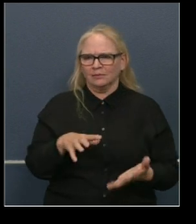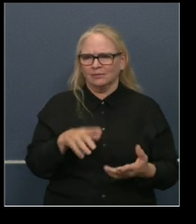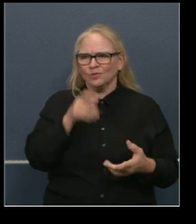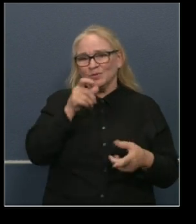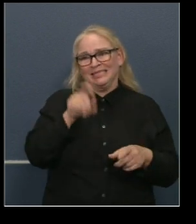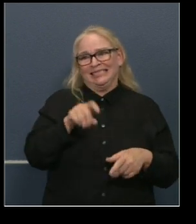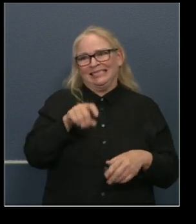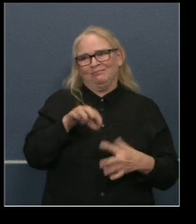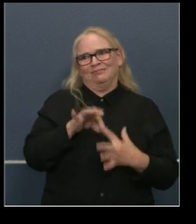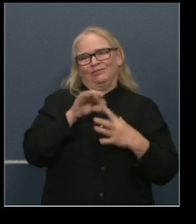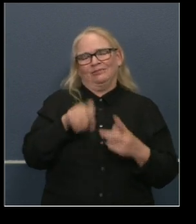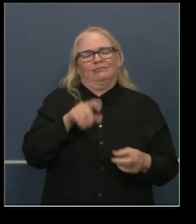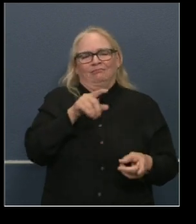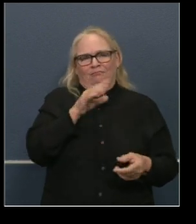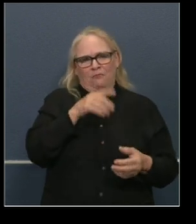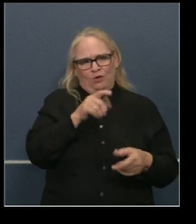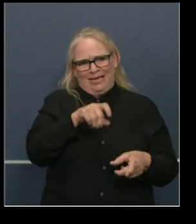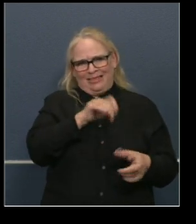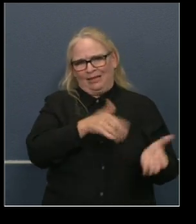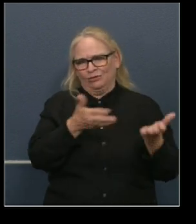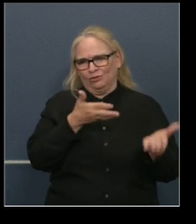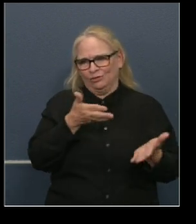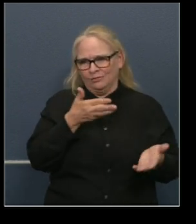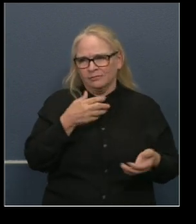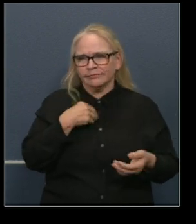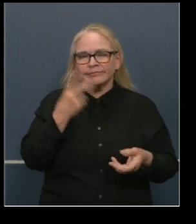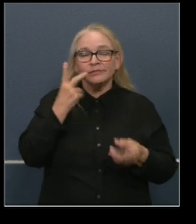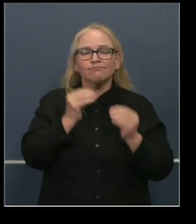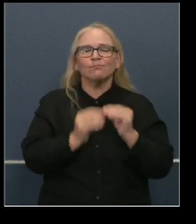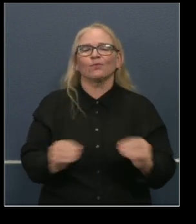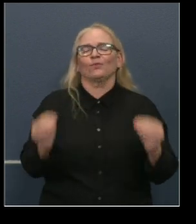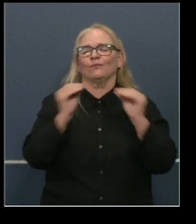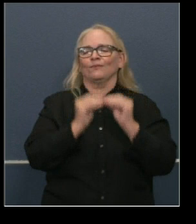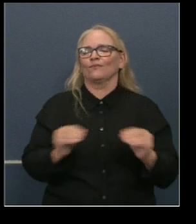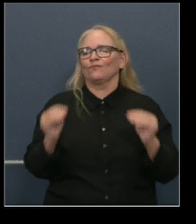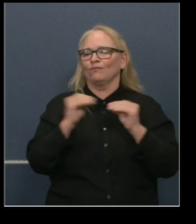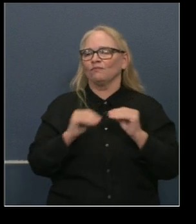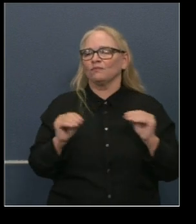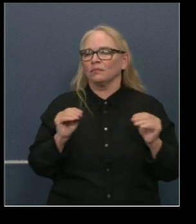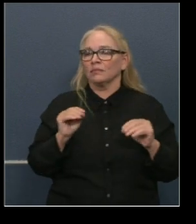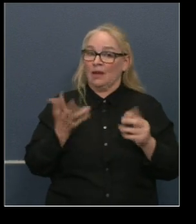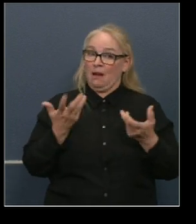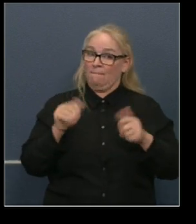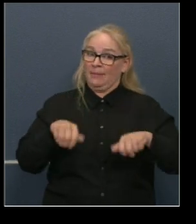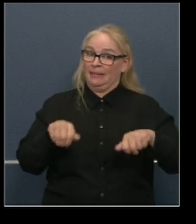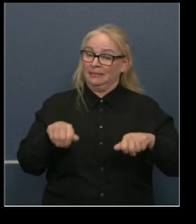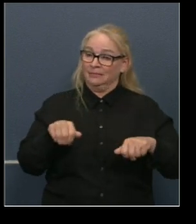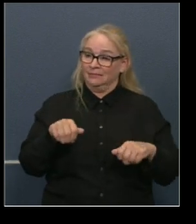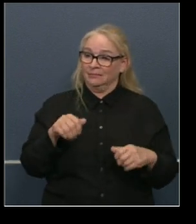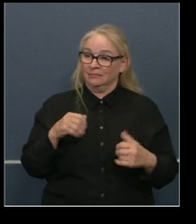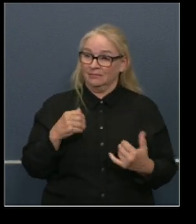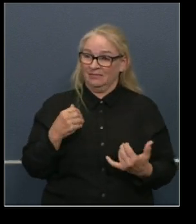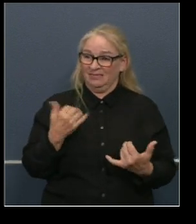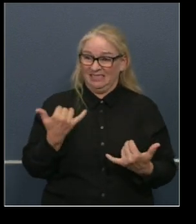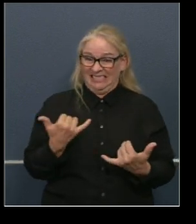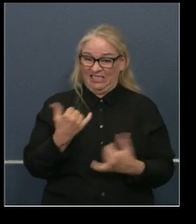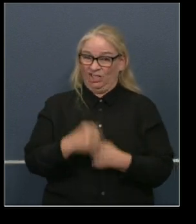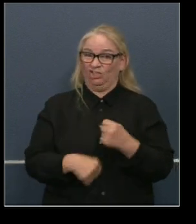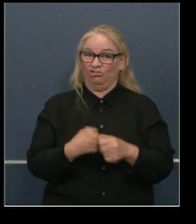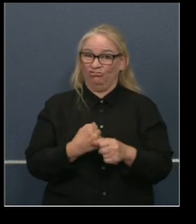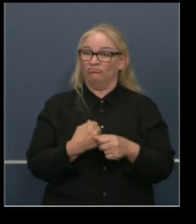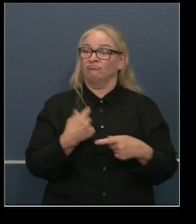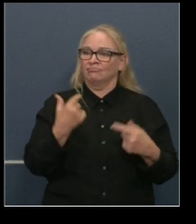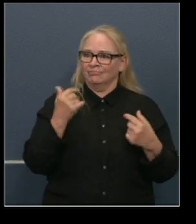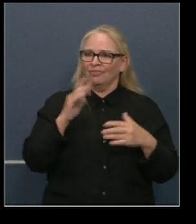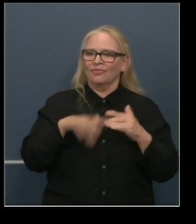think we're going to see a lot more capacity this school year than we were able to have in